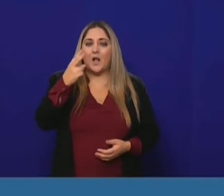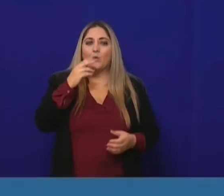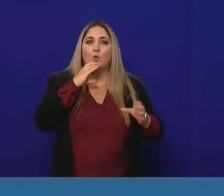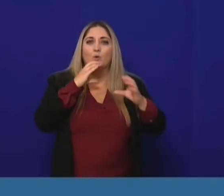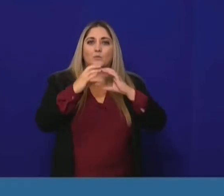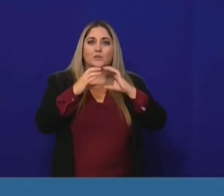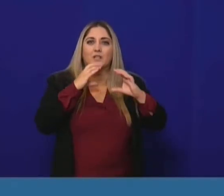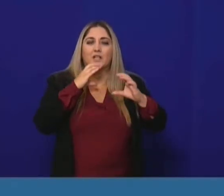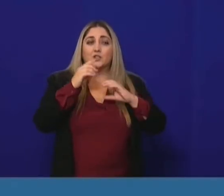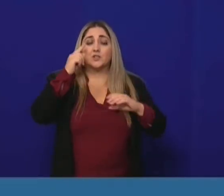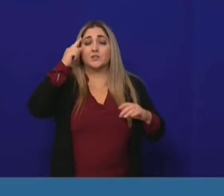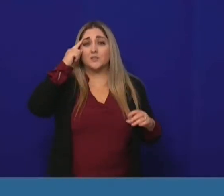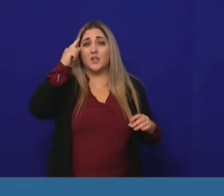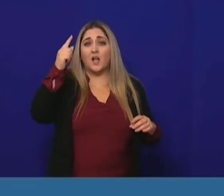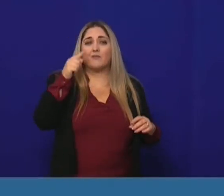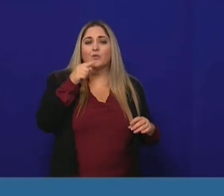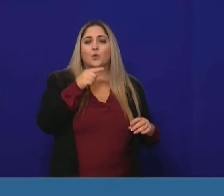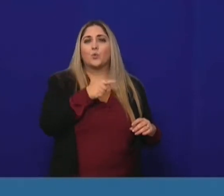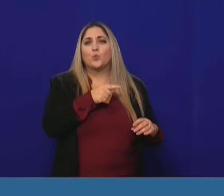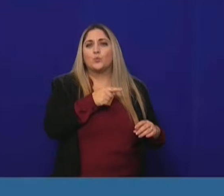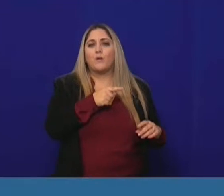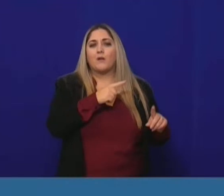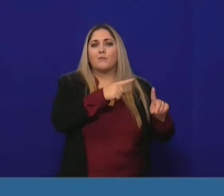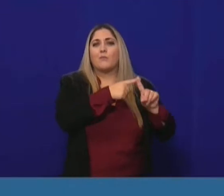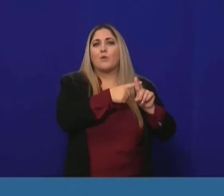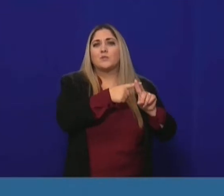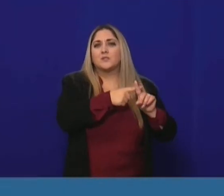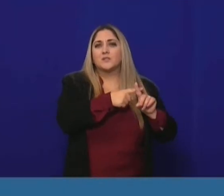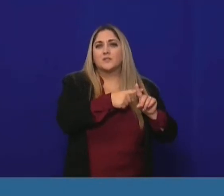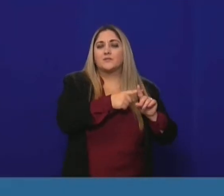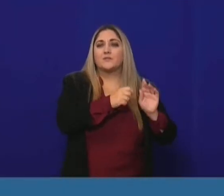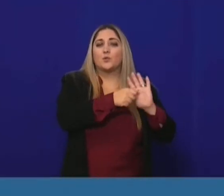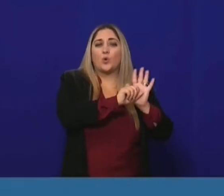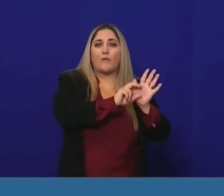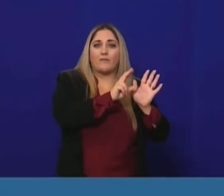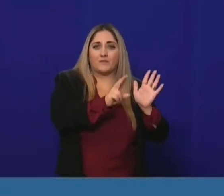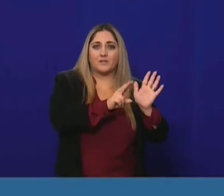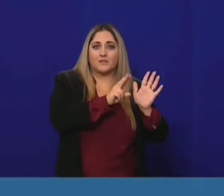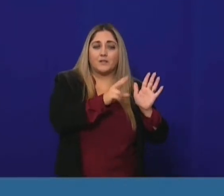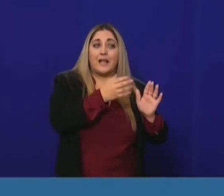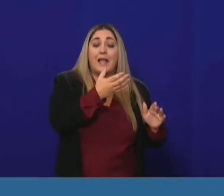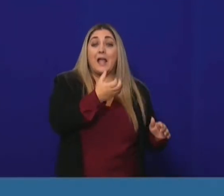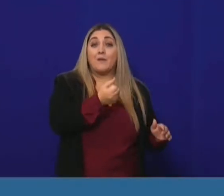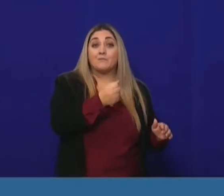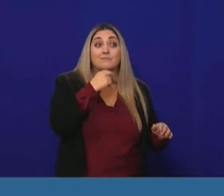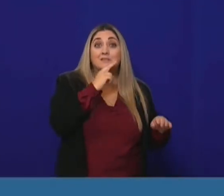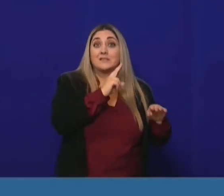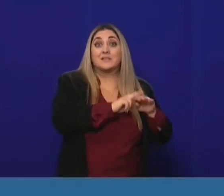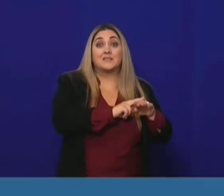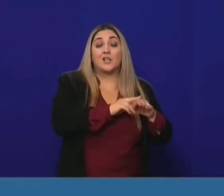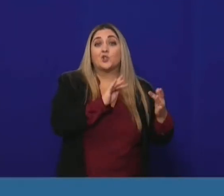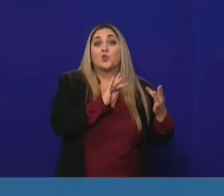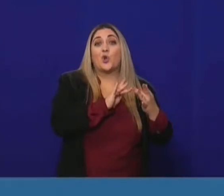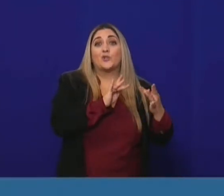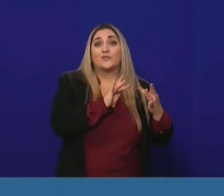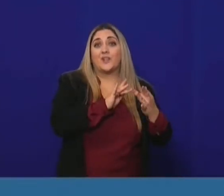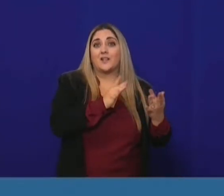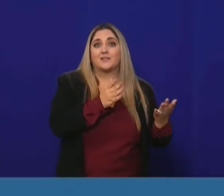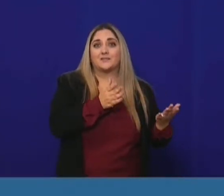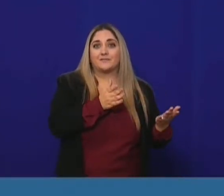il-komunikazzjoni nafu li darba dawn huma pożittivi għal COVID, hemmhekk dawn ma jistax ikollok dak il-physical